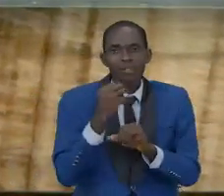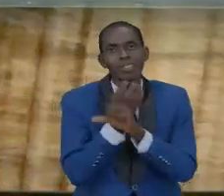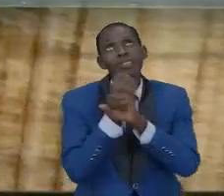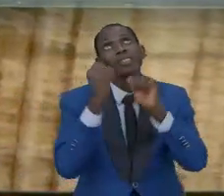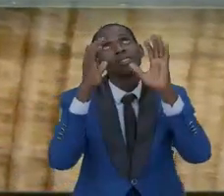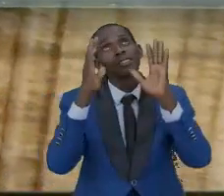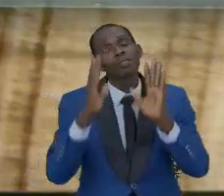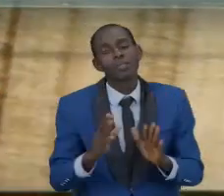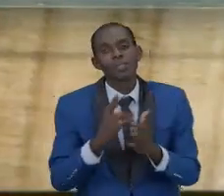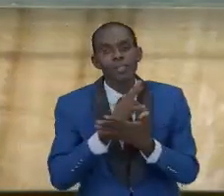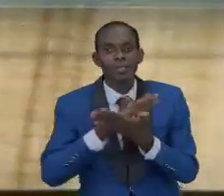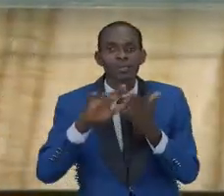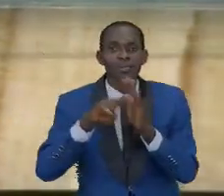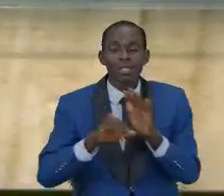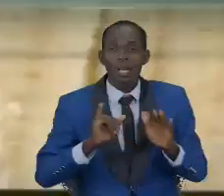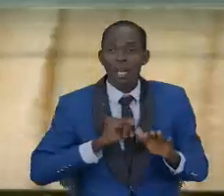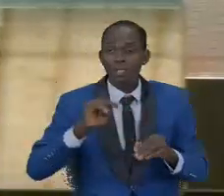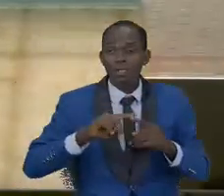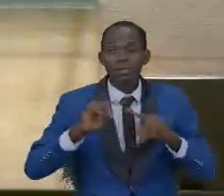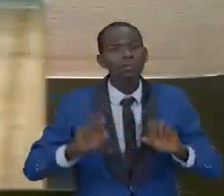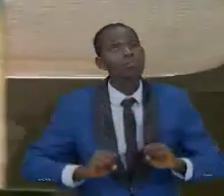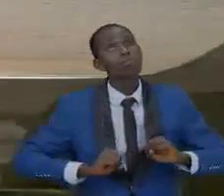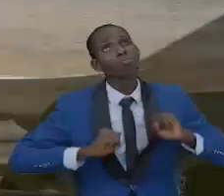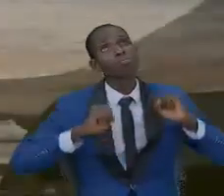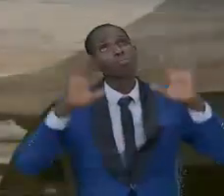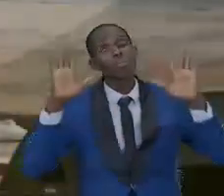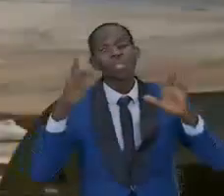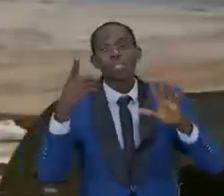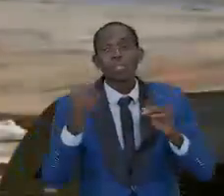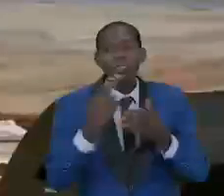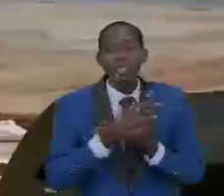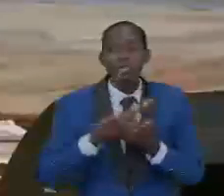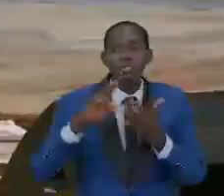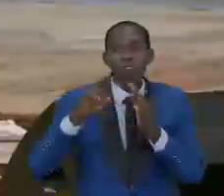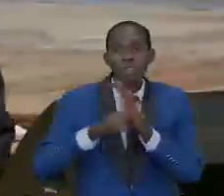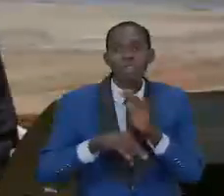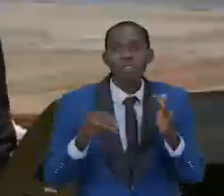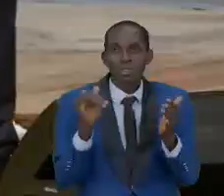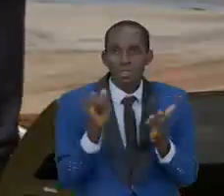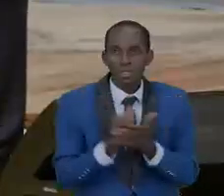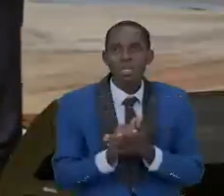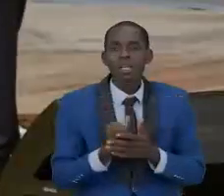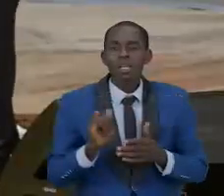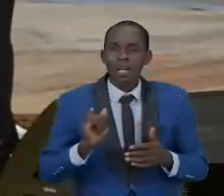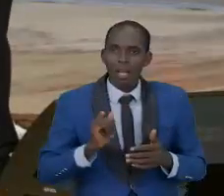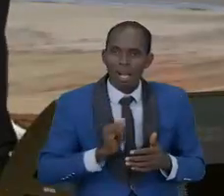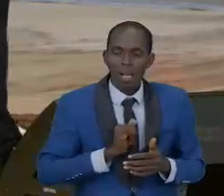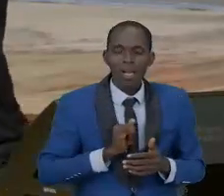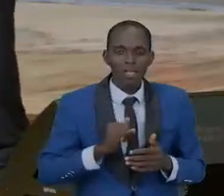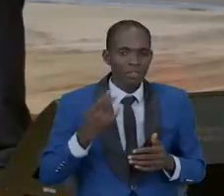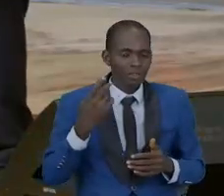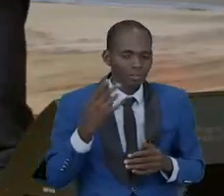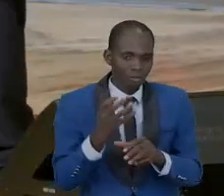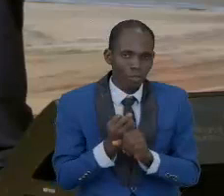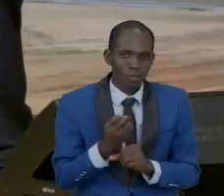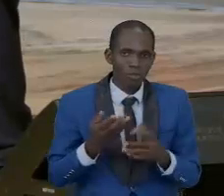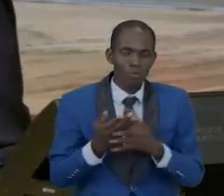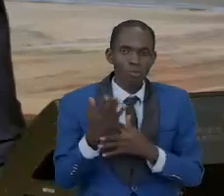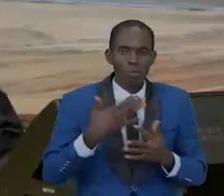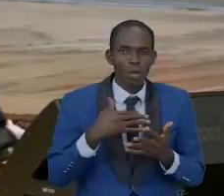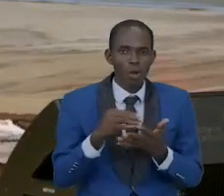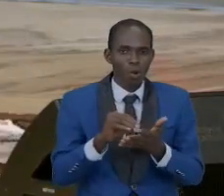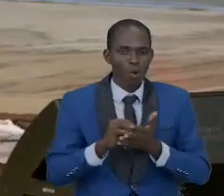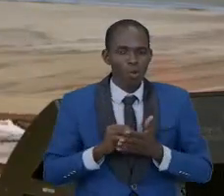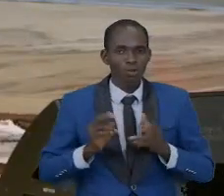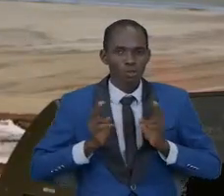righteousness I had to give up the righteousness that I produce by my human efforts so that